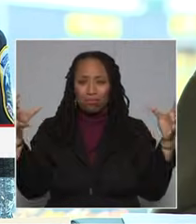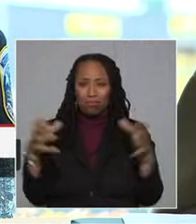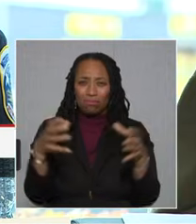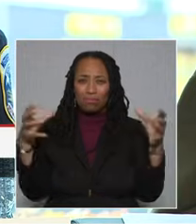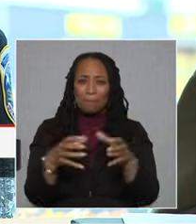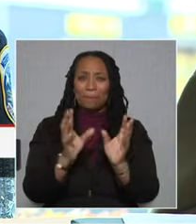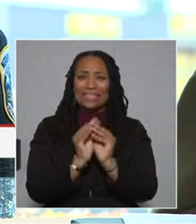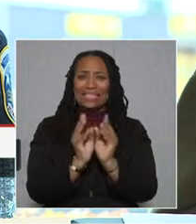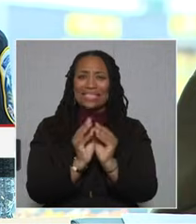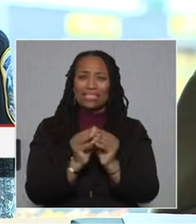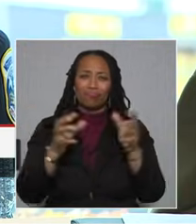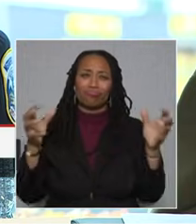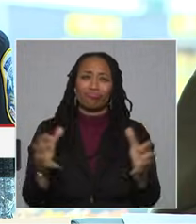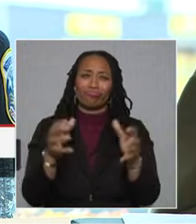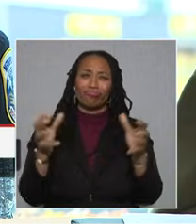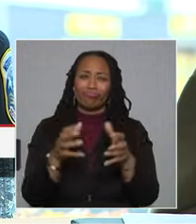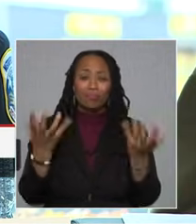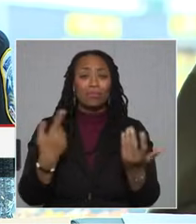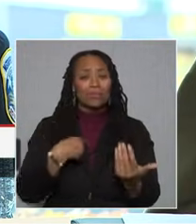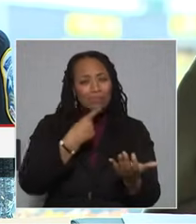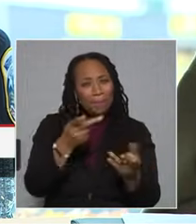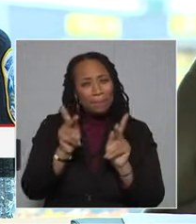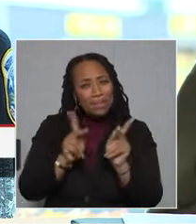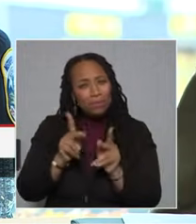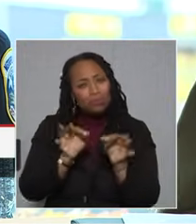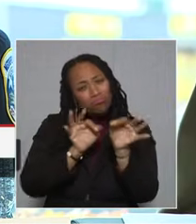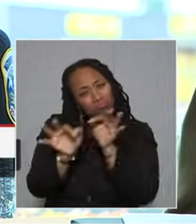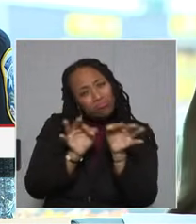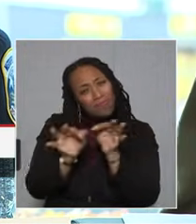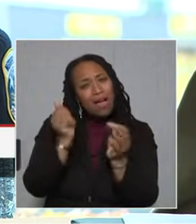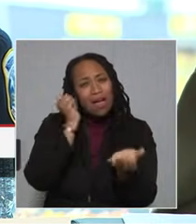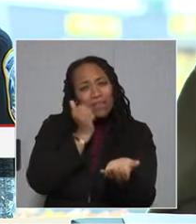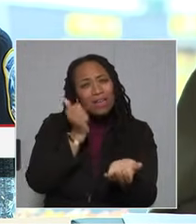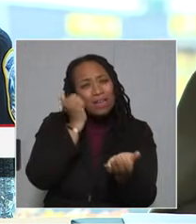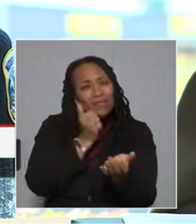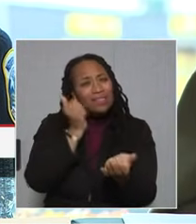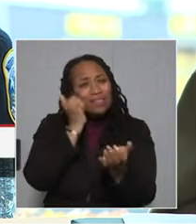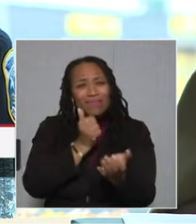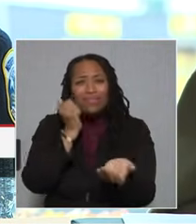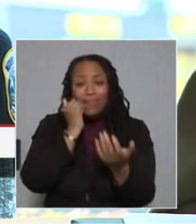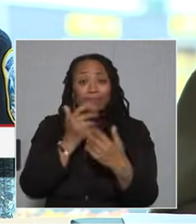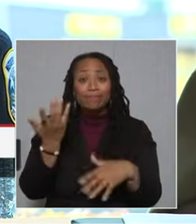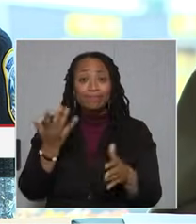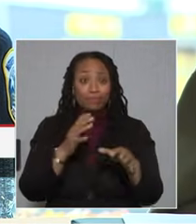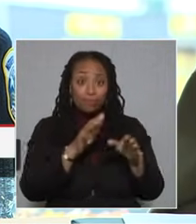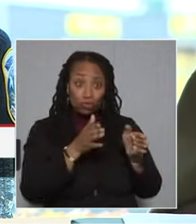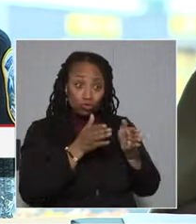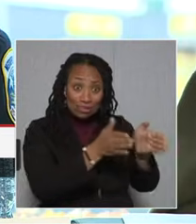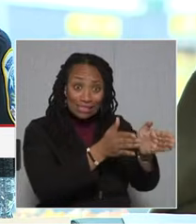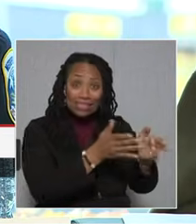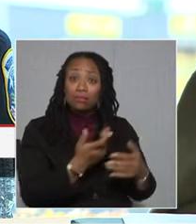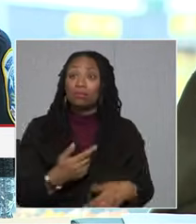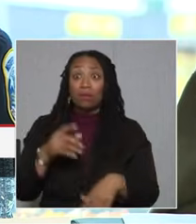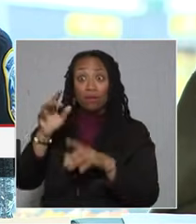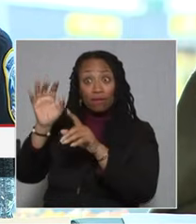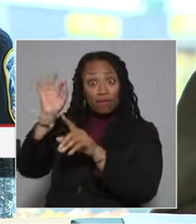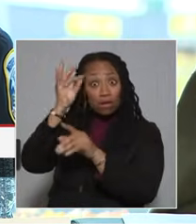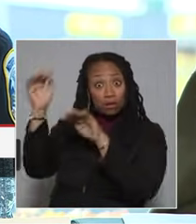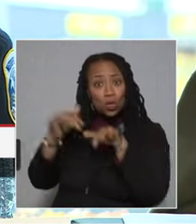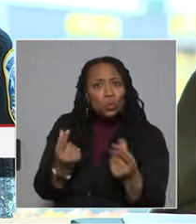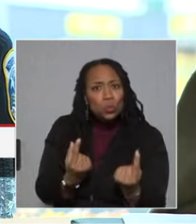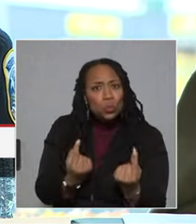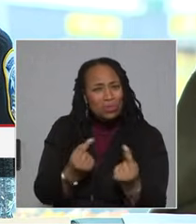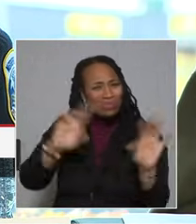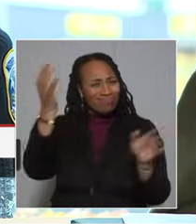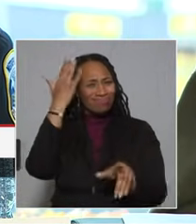day to day with our federal partners, because a lot of them are very intimately involved, especially our commanders. So at this point, I don't need to